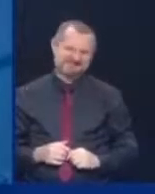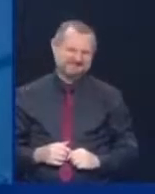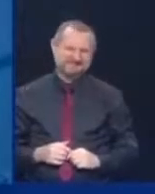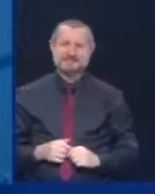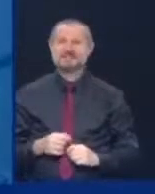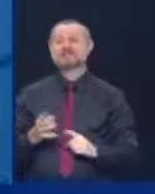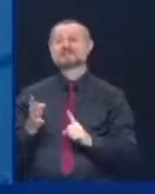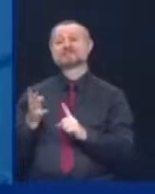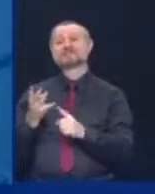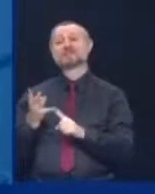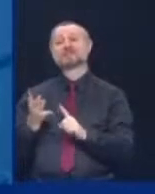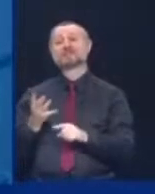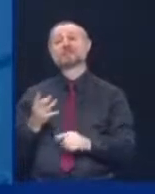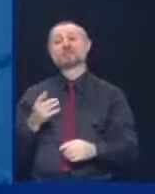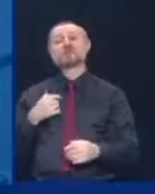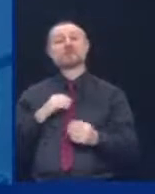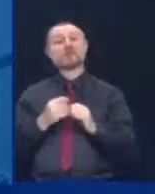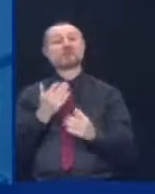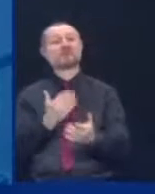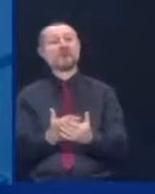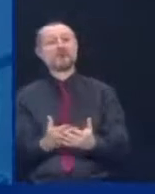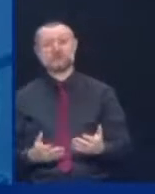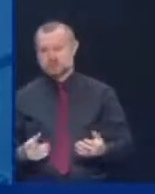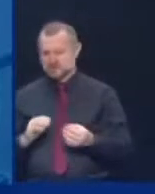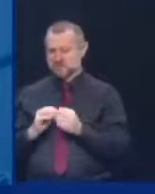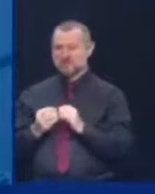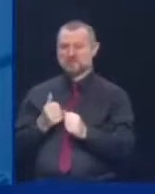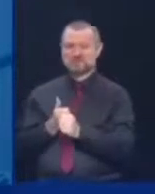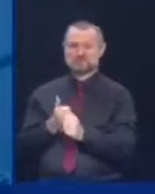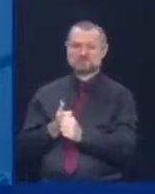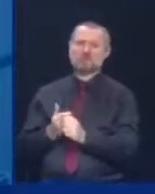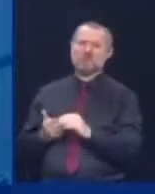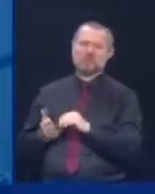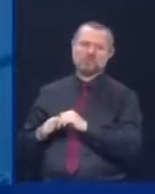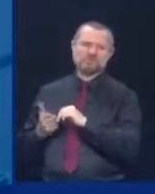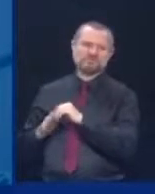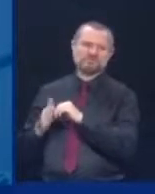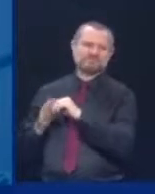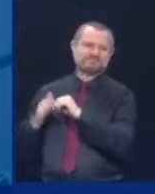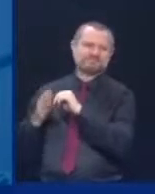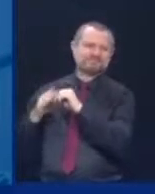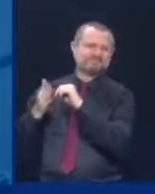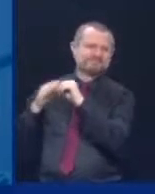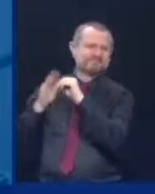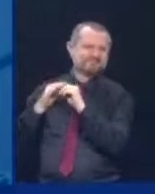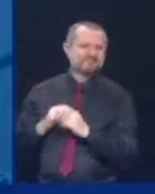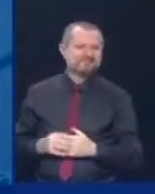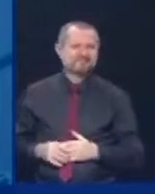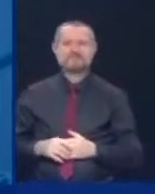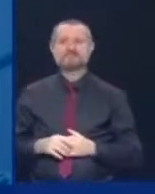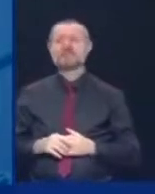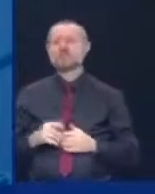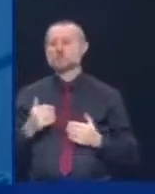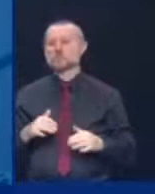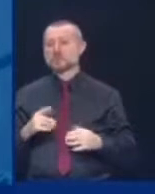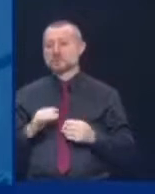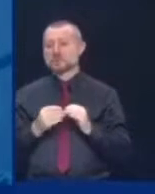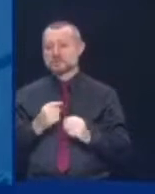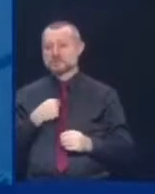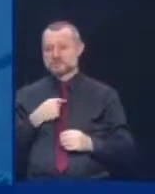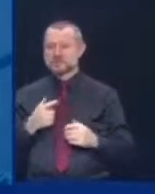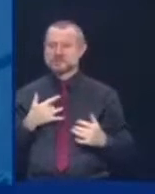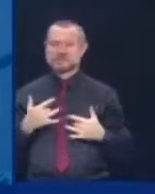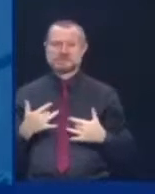the numbers are going up. And I'll tell you how these numbers work, because these numbers have kept me awake